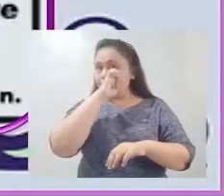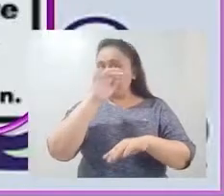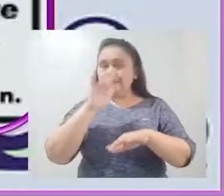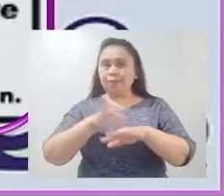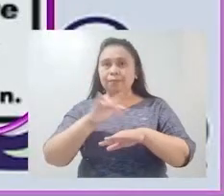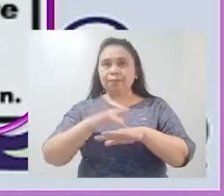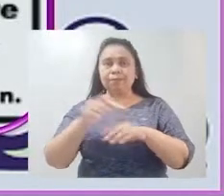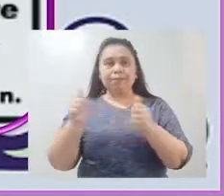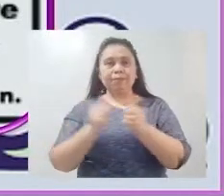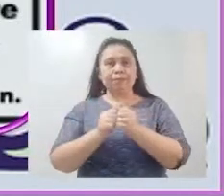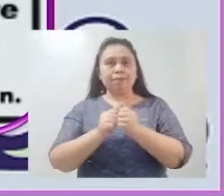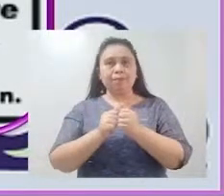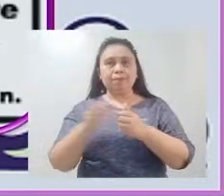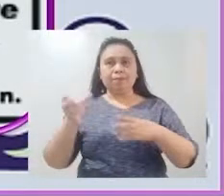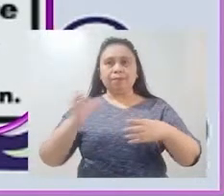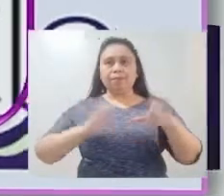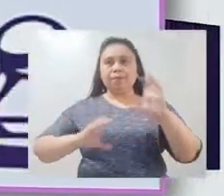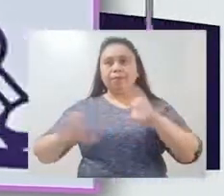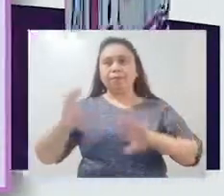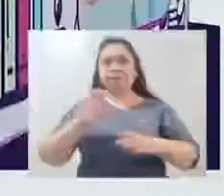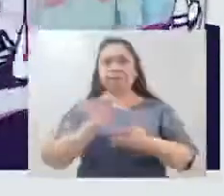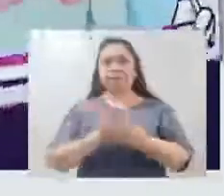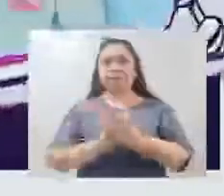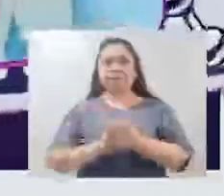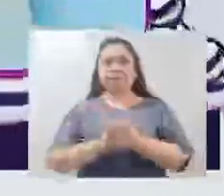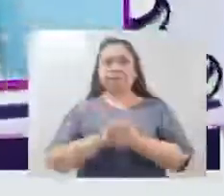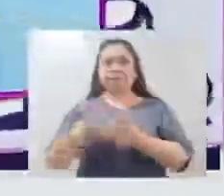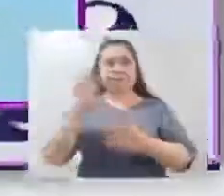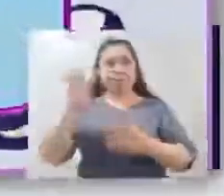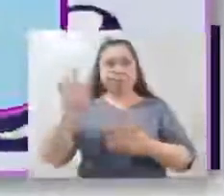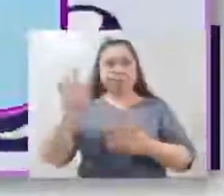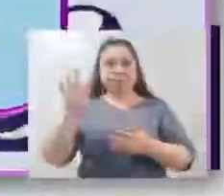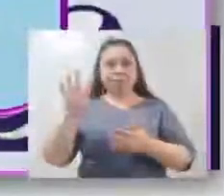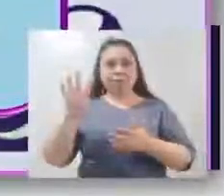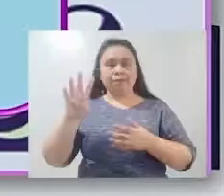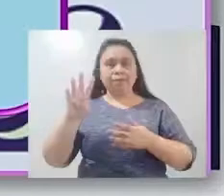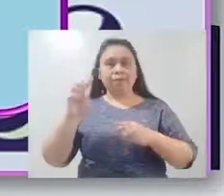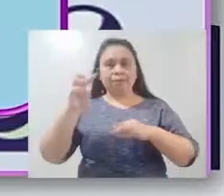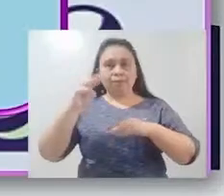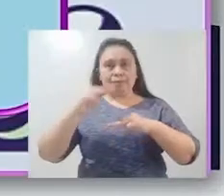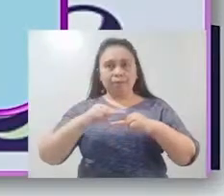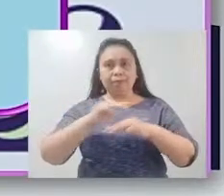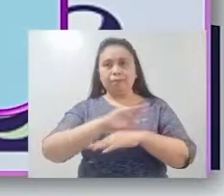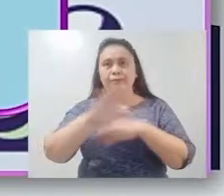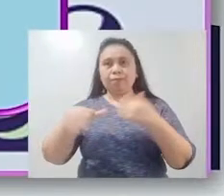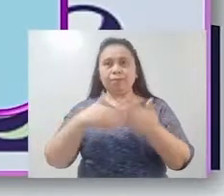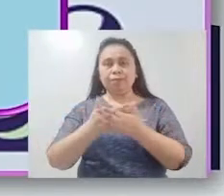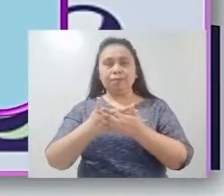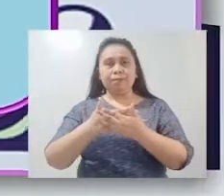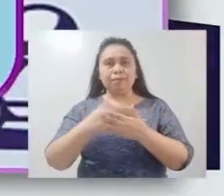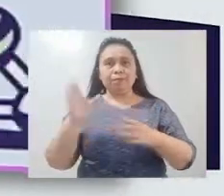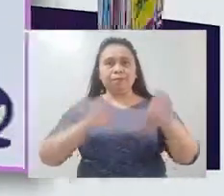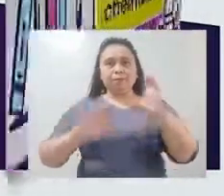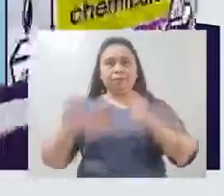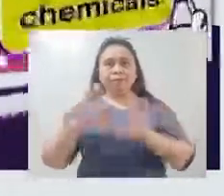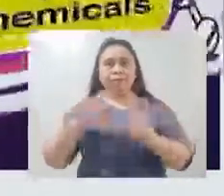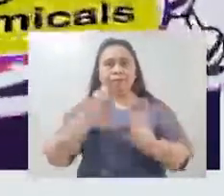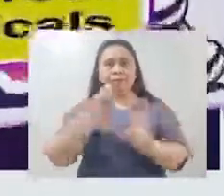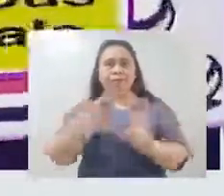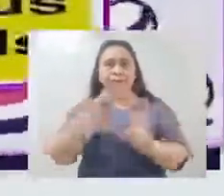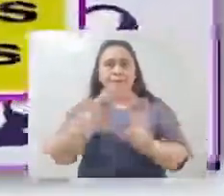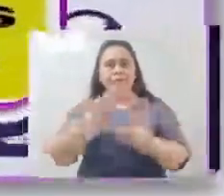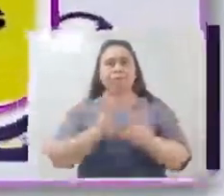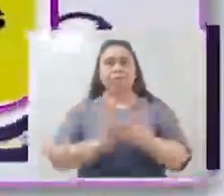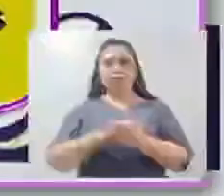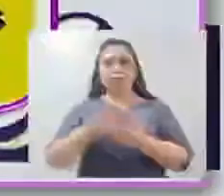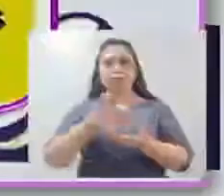with all chemicals. Number 4, minimize all chemical exposures.